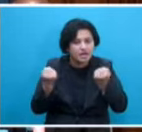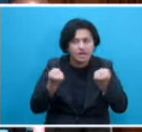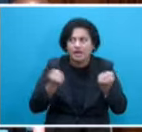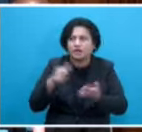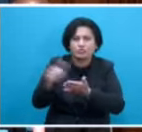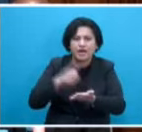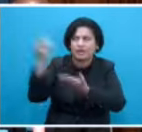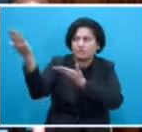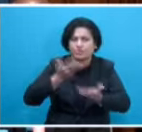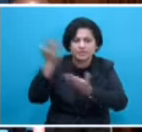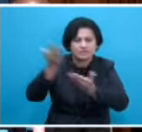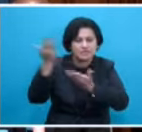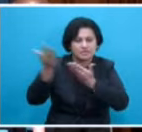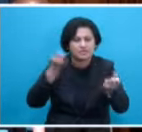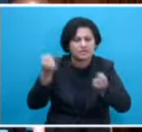cars?